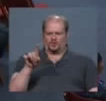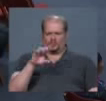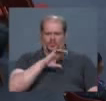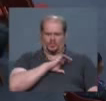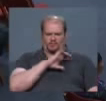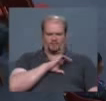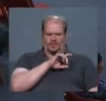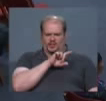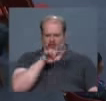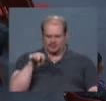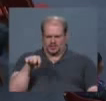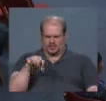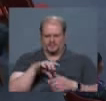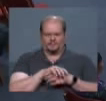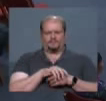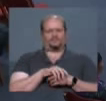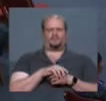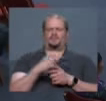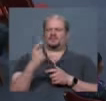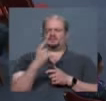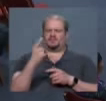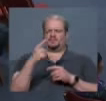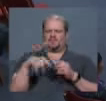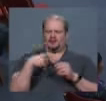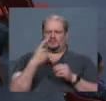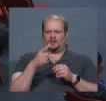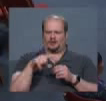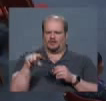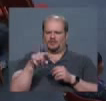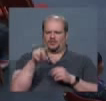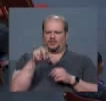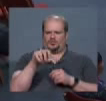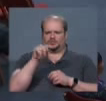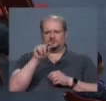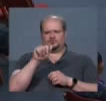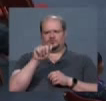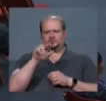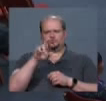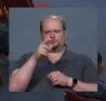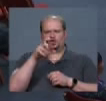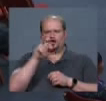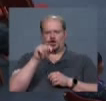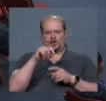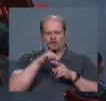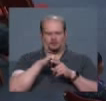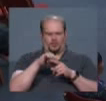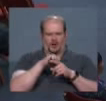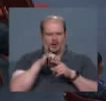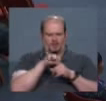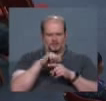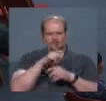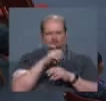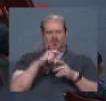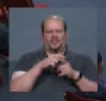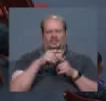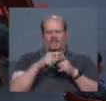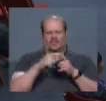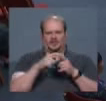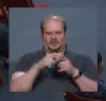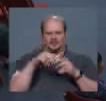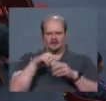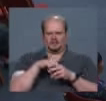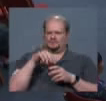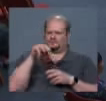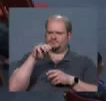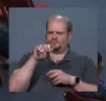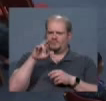police came, something about they were doing target practice. And then in March